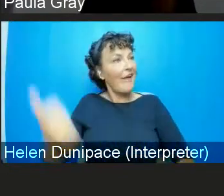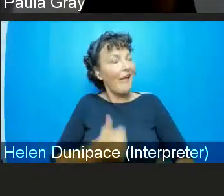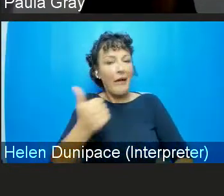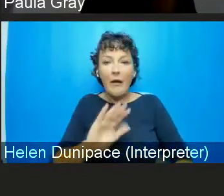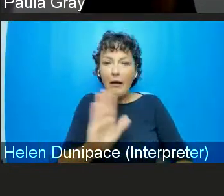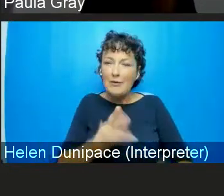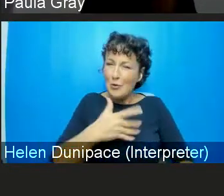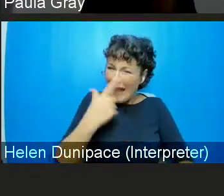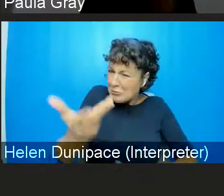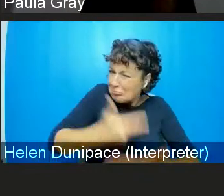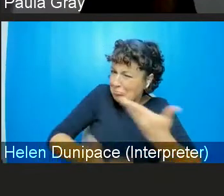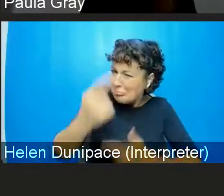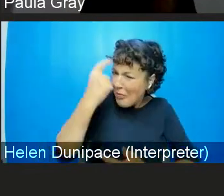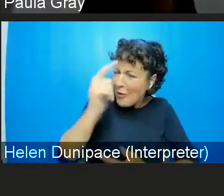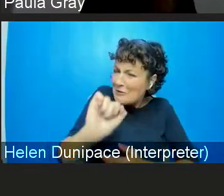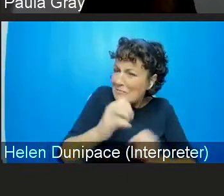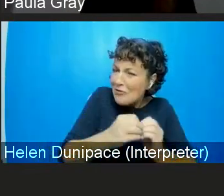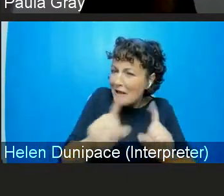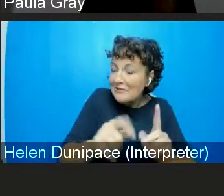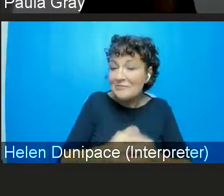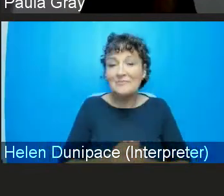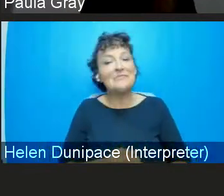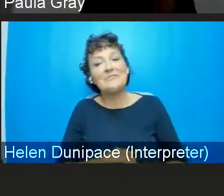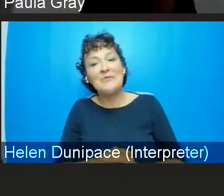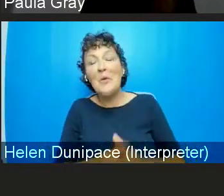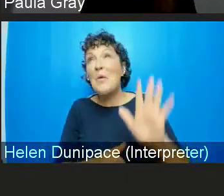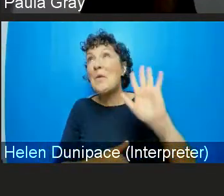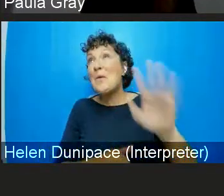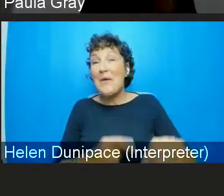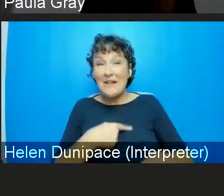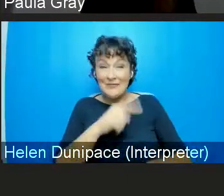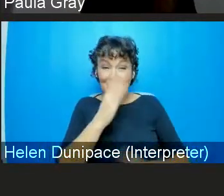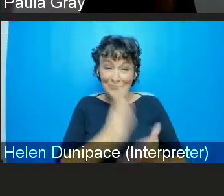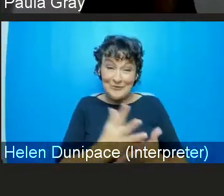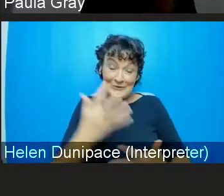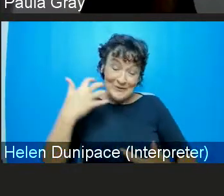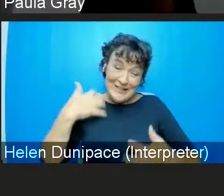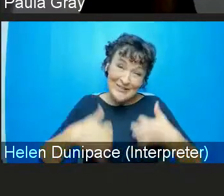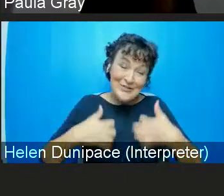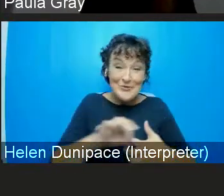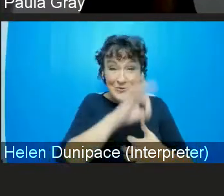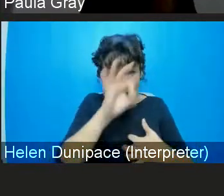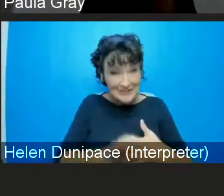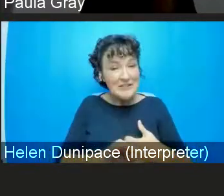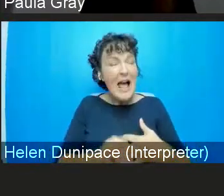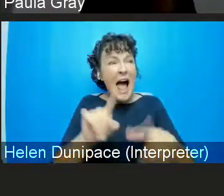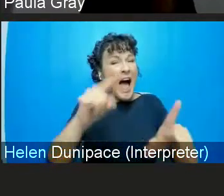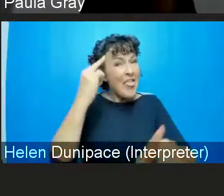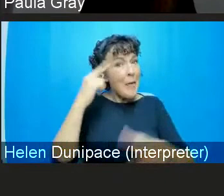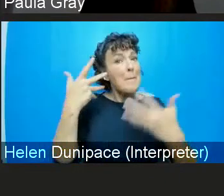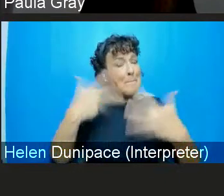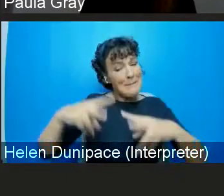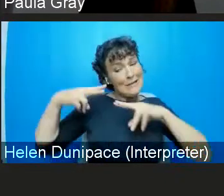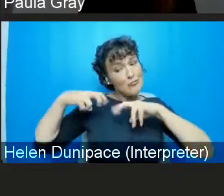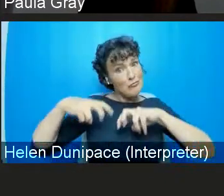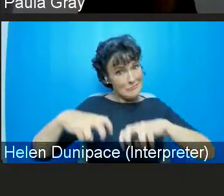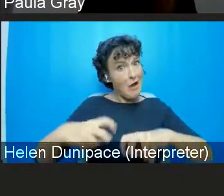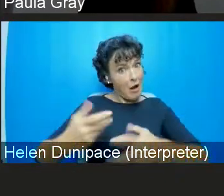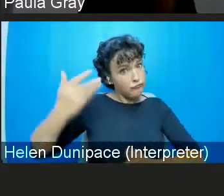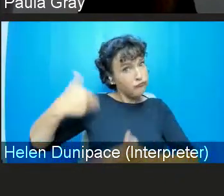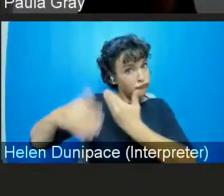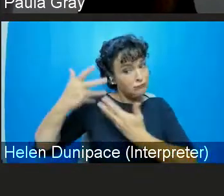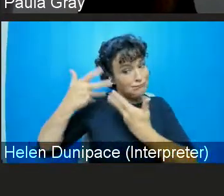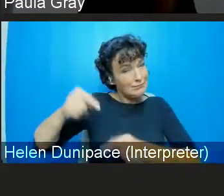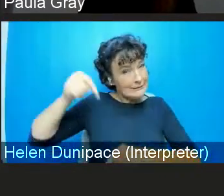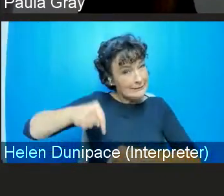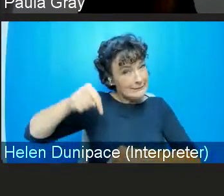great. Yeah, that's a really interesting question. I mean, I think there's been some research done in the past as to